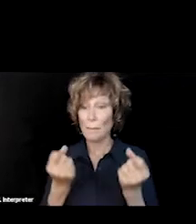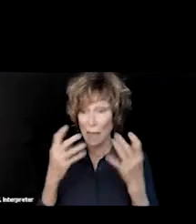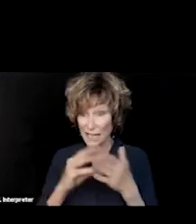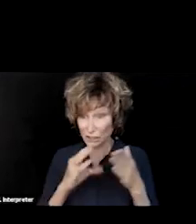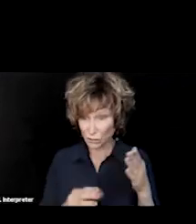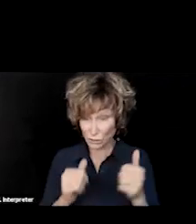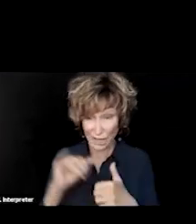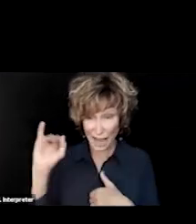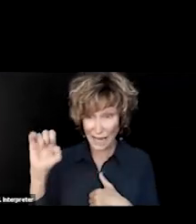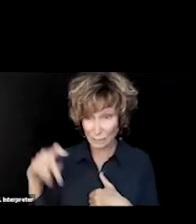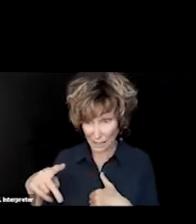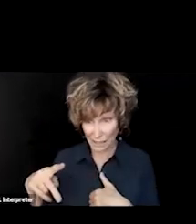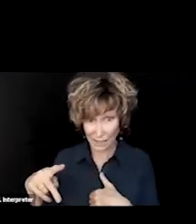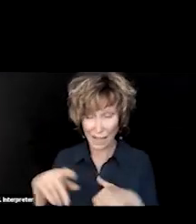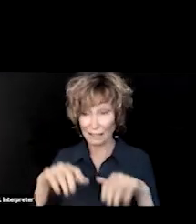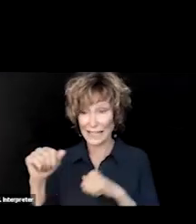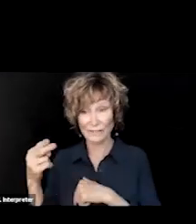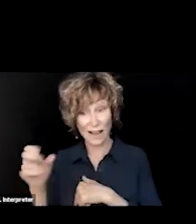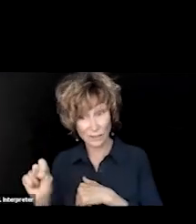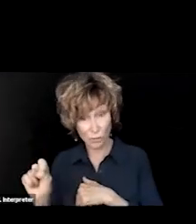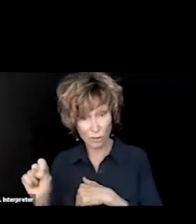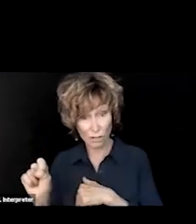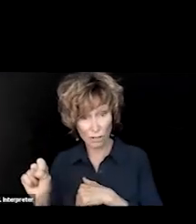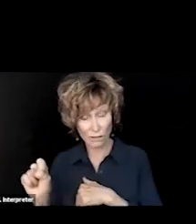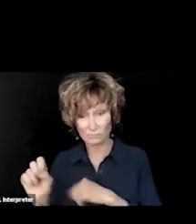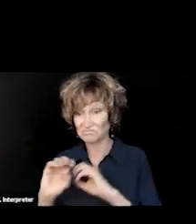students with IEPs exit high